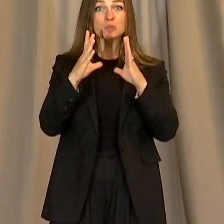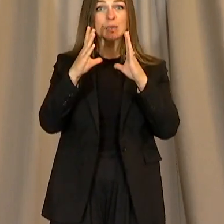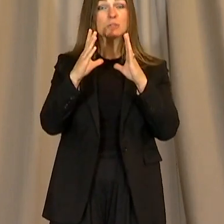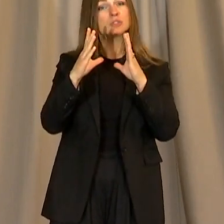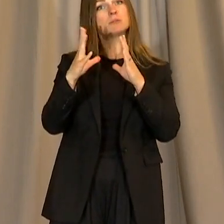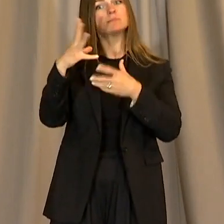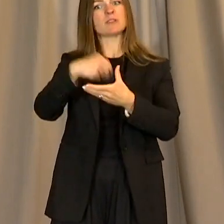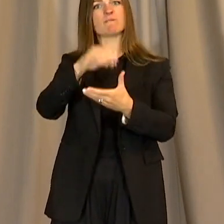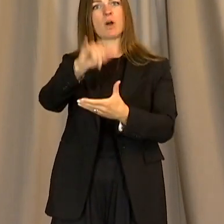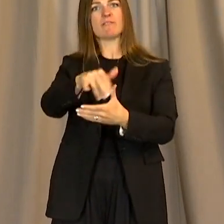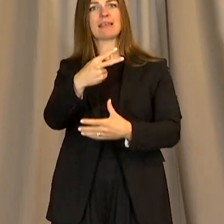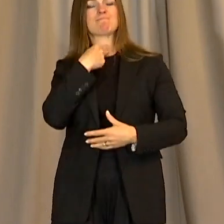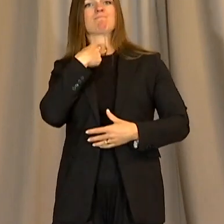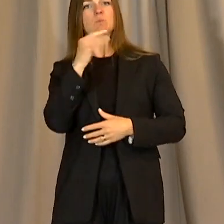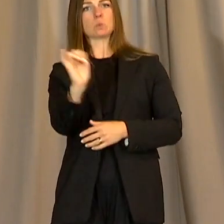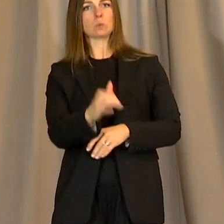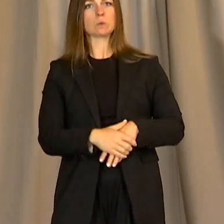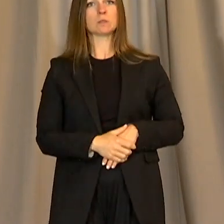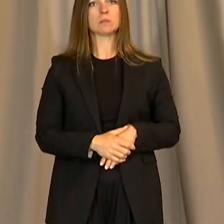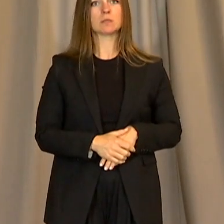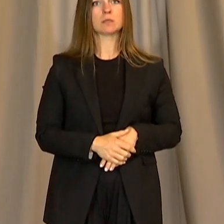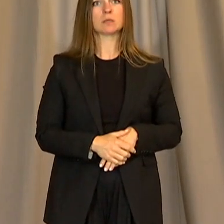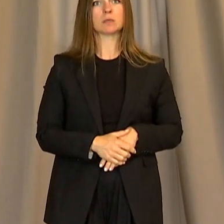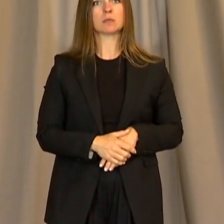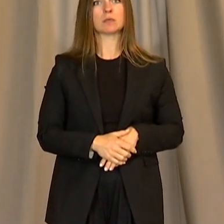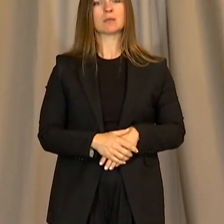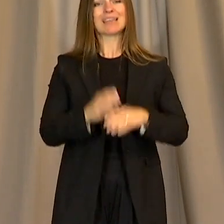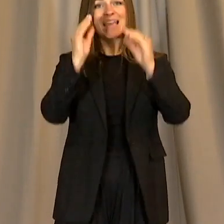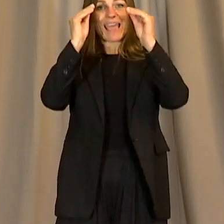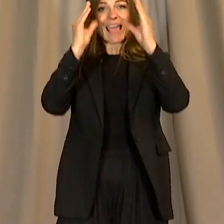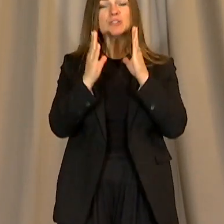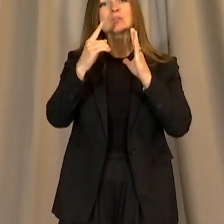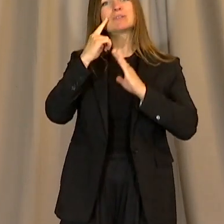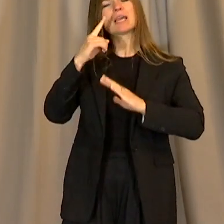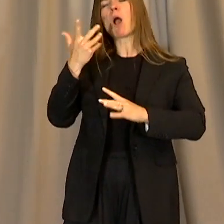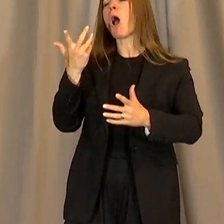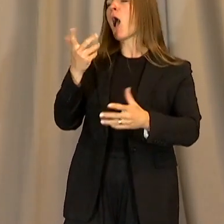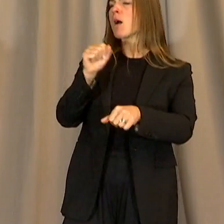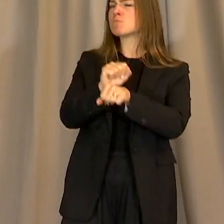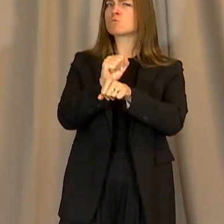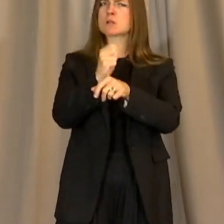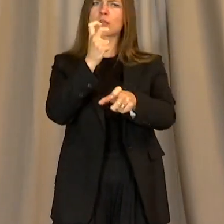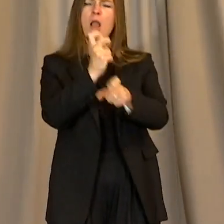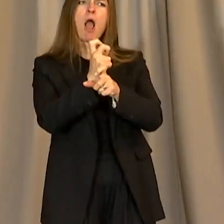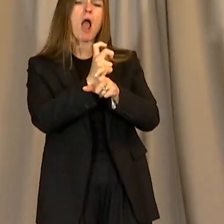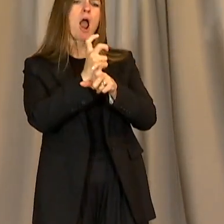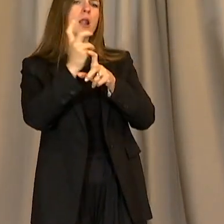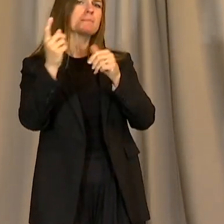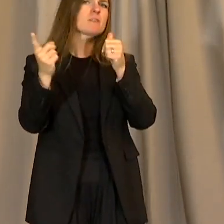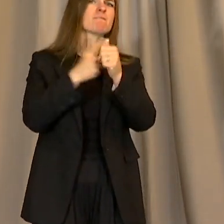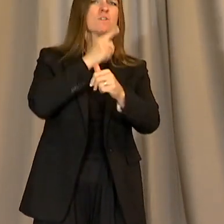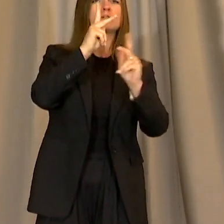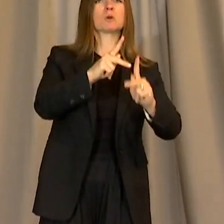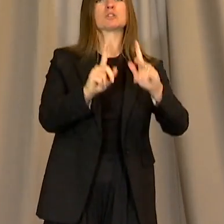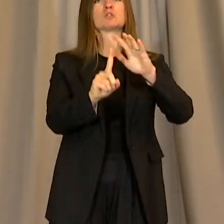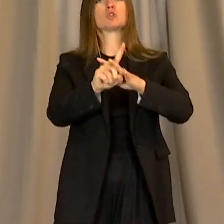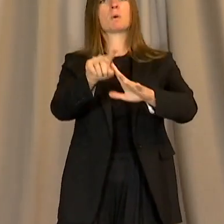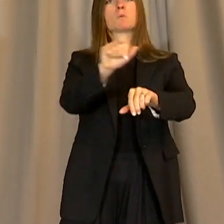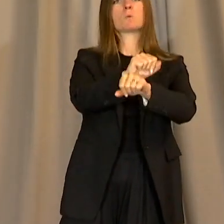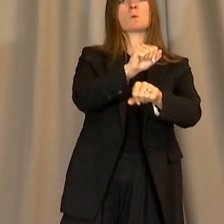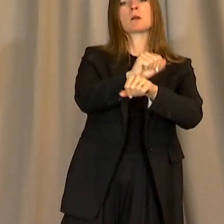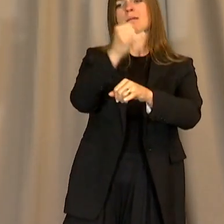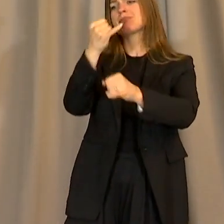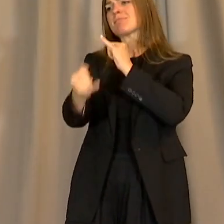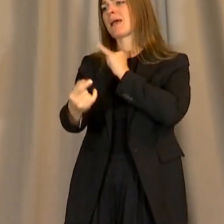trap. We really think that we're doing the best thing by working hard, being the first person there, the last one to